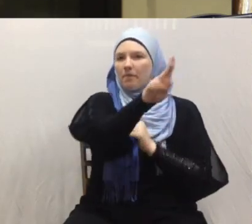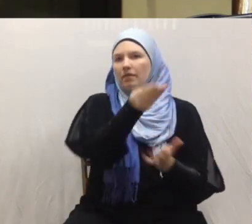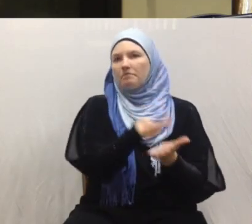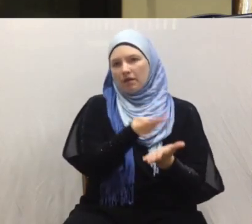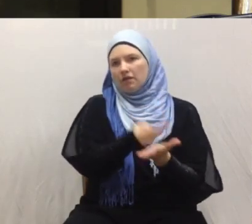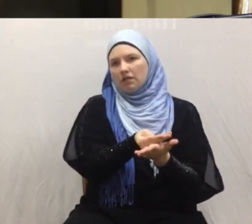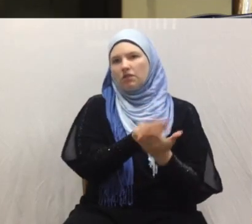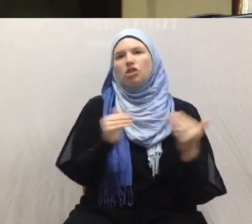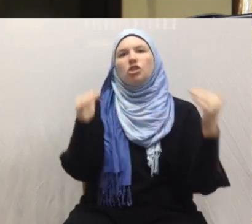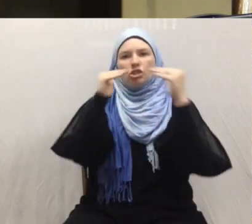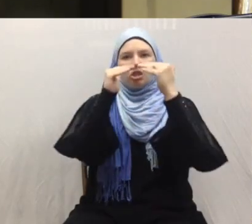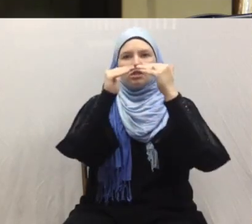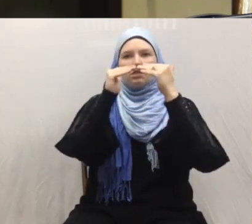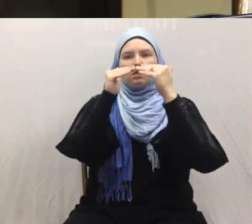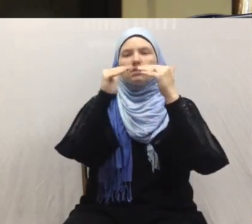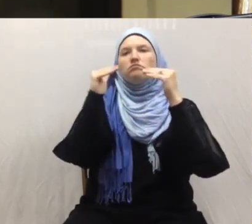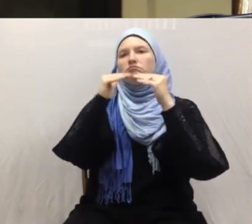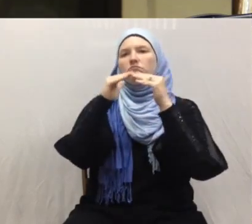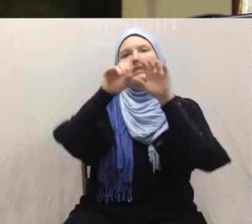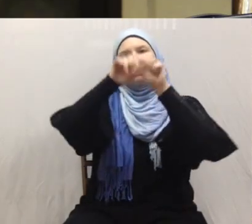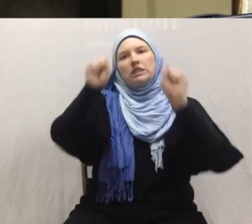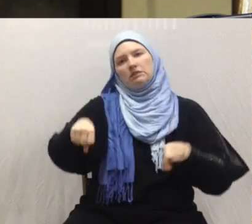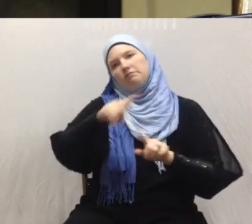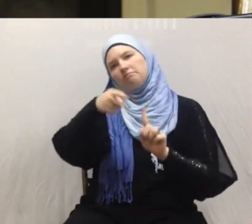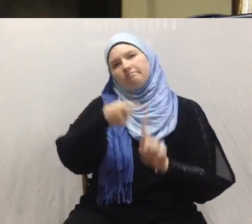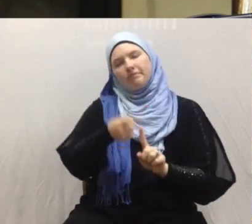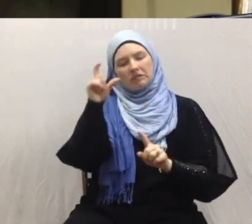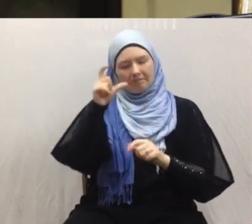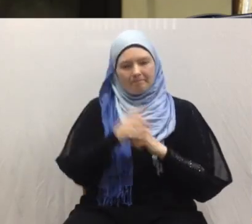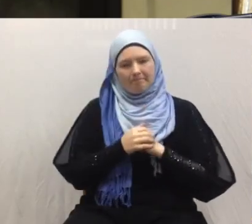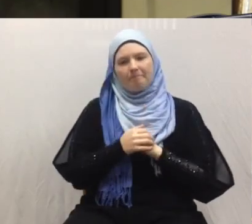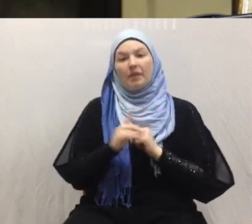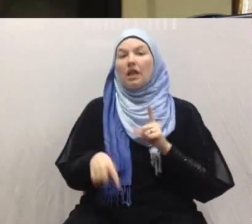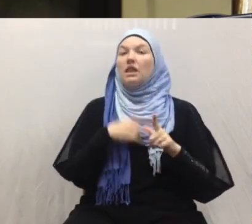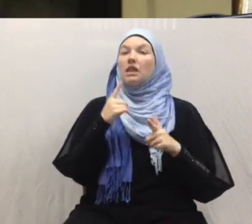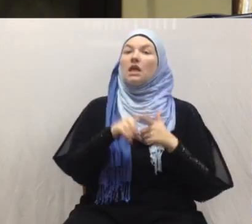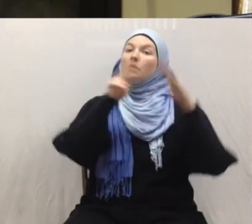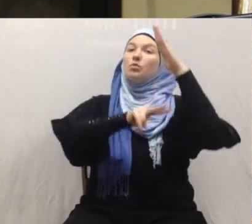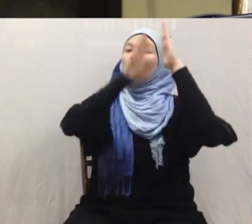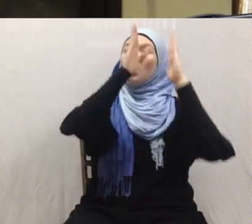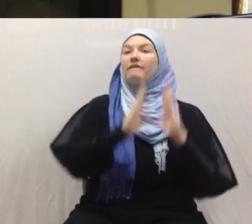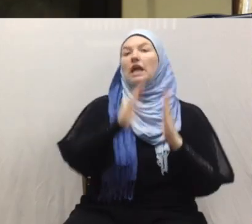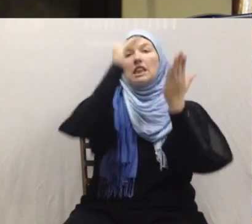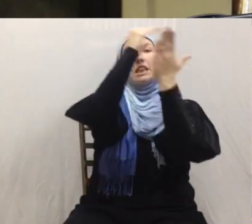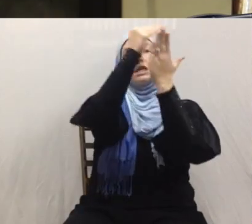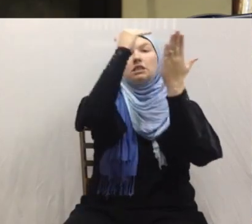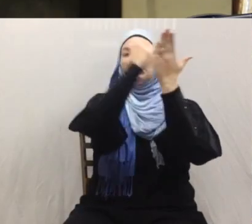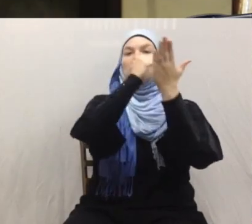justice known amongst the believers. Then he lists all the tribes of